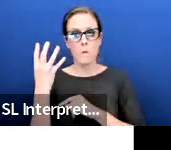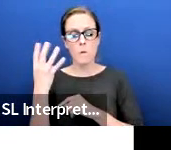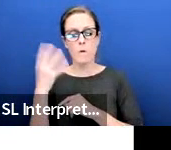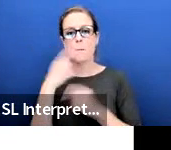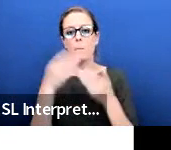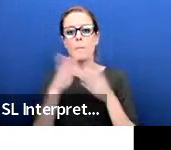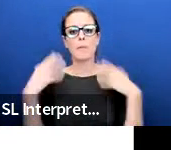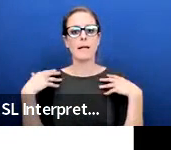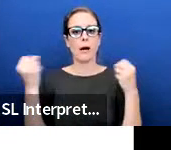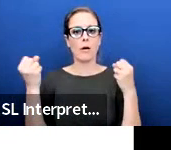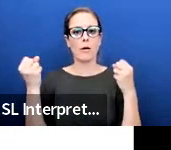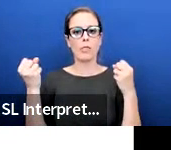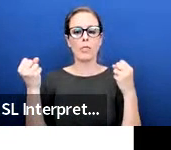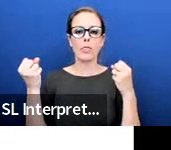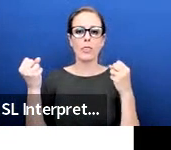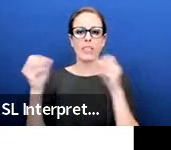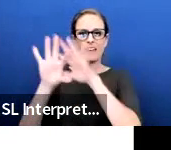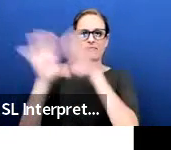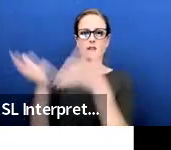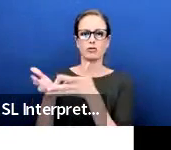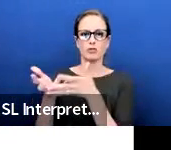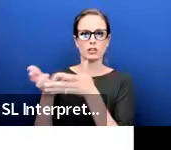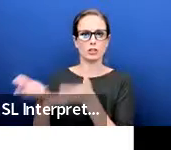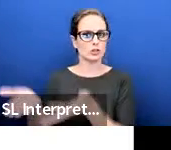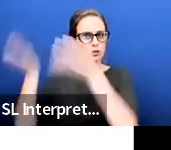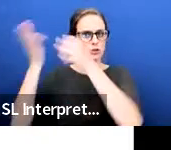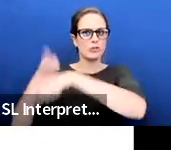And then number 1, folks can stay in